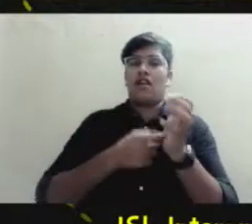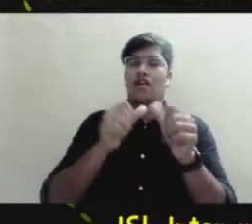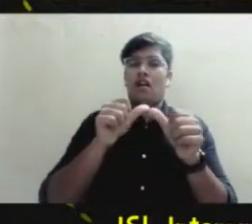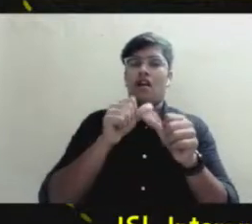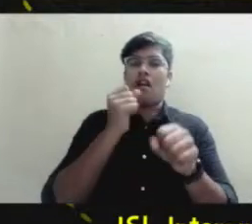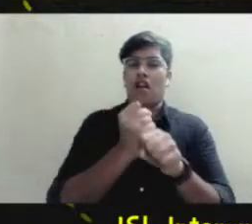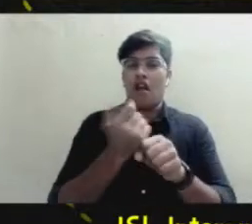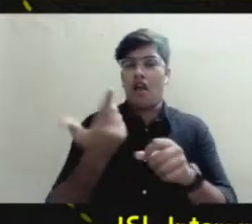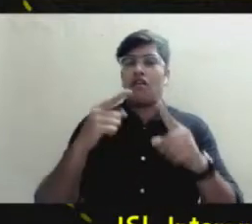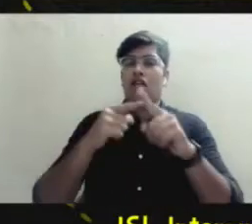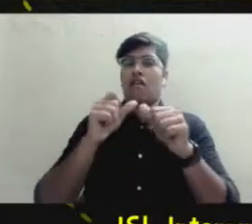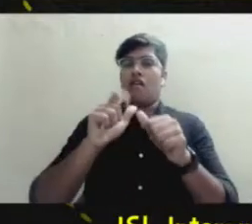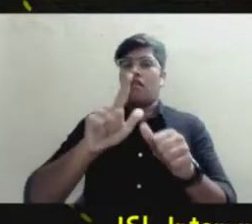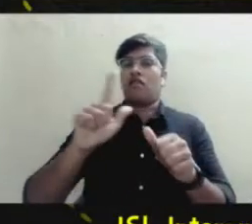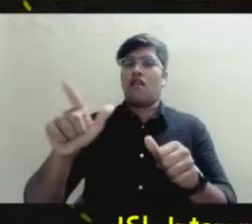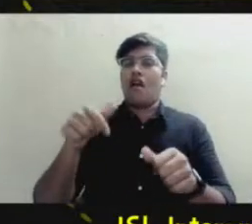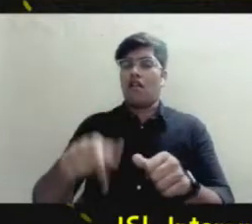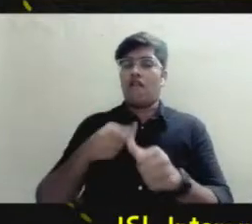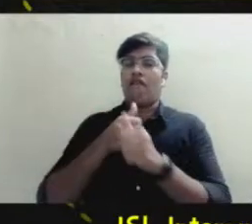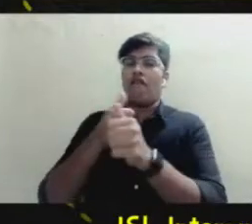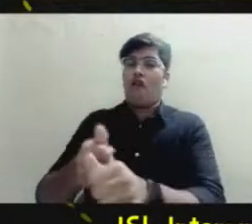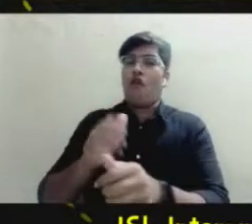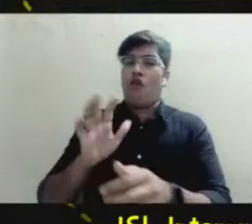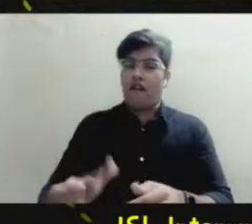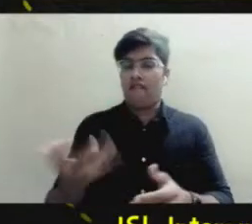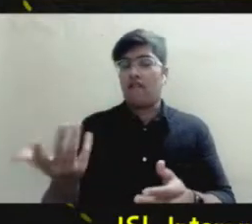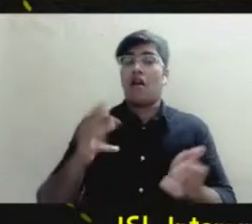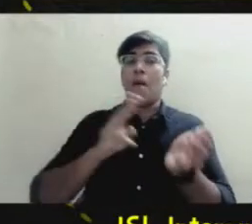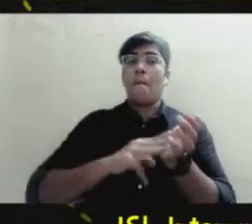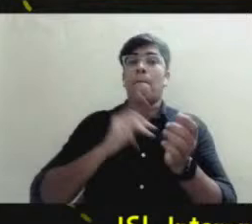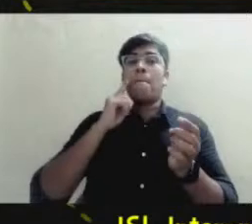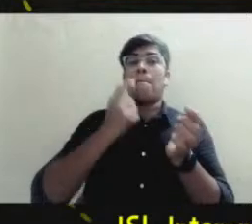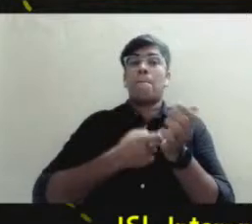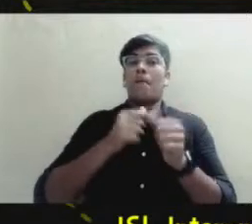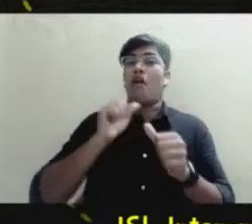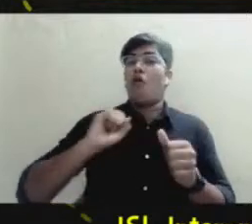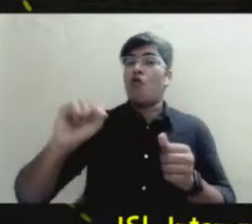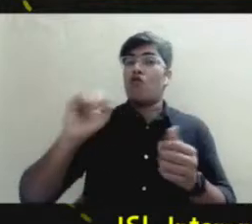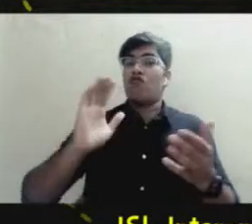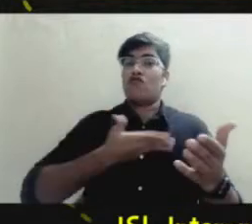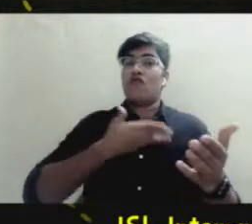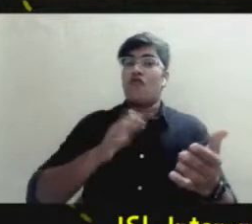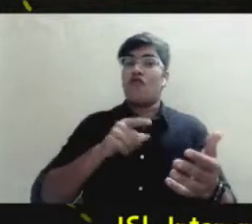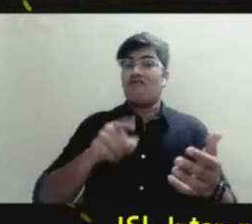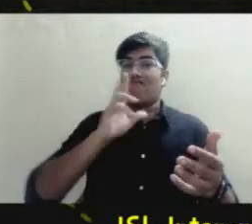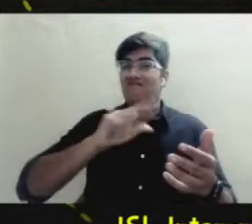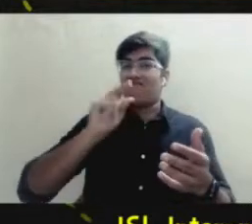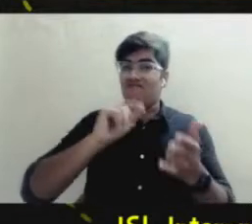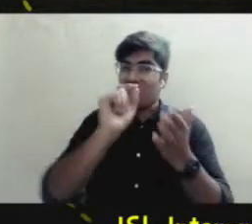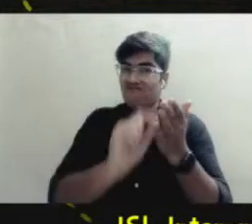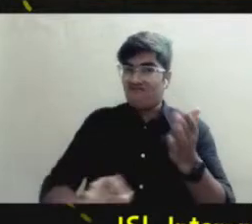not so sure that we can do that with Meera's poetry. And so for one